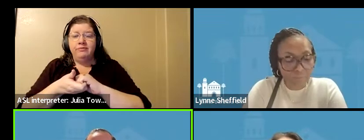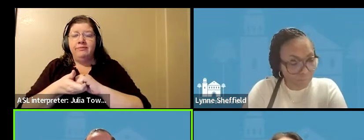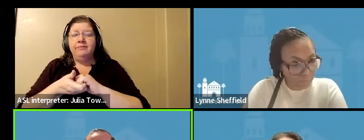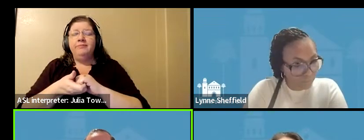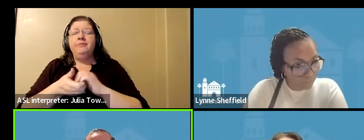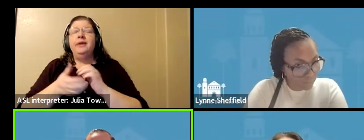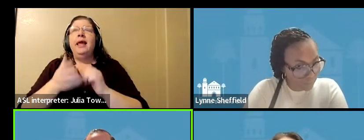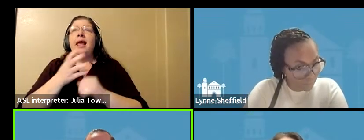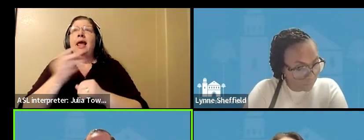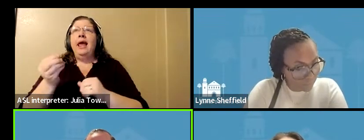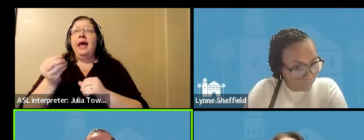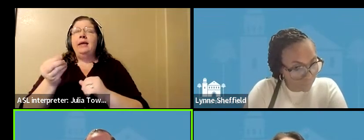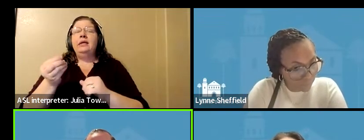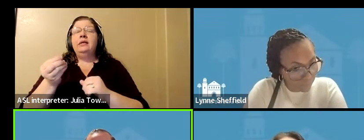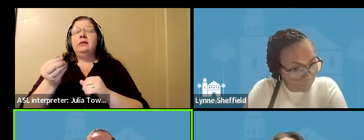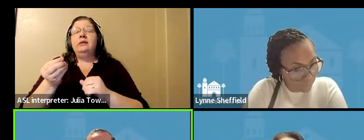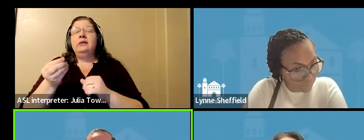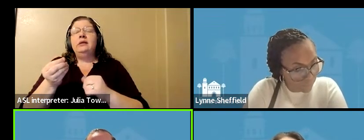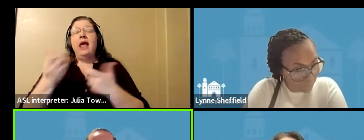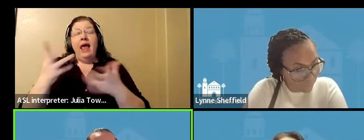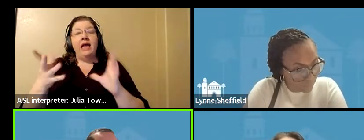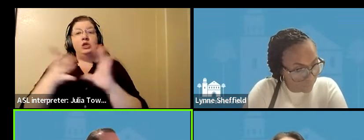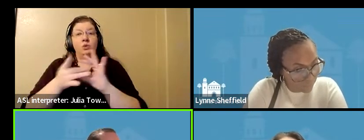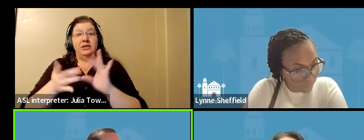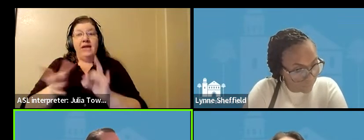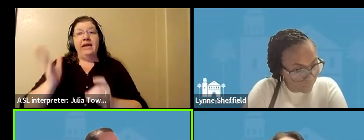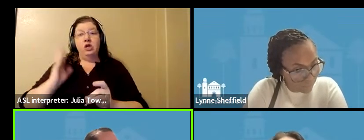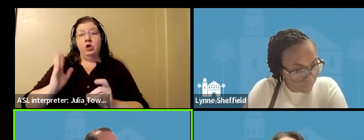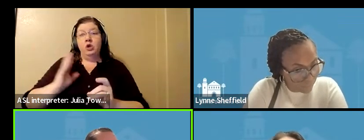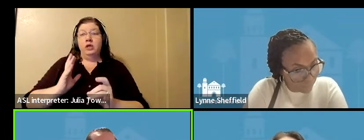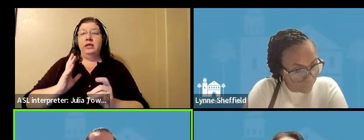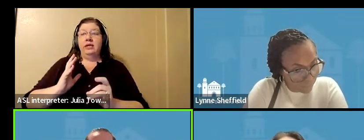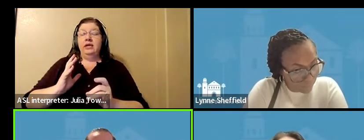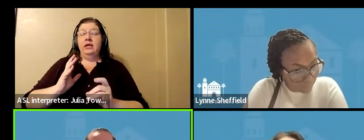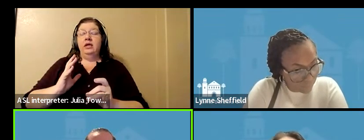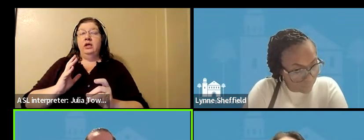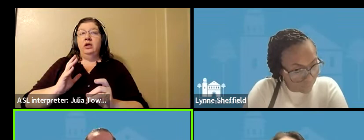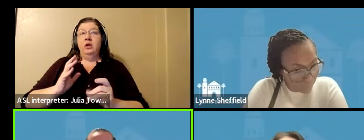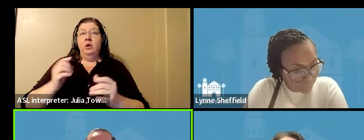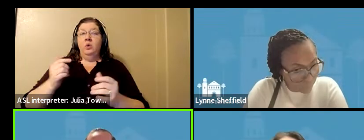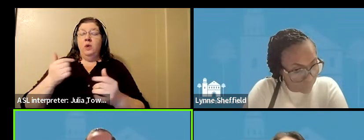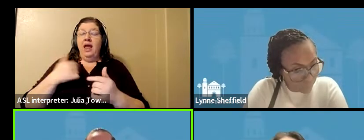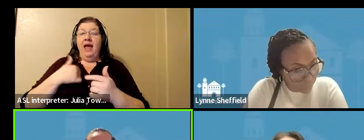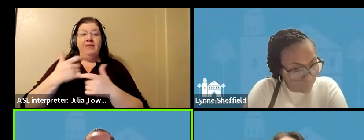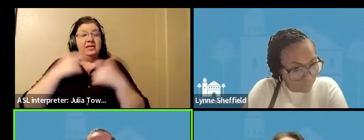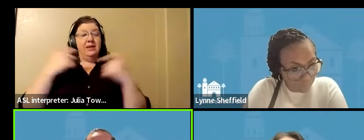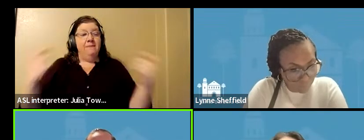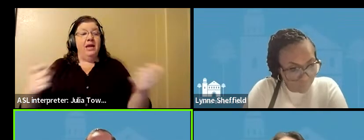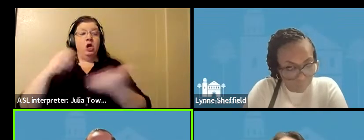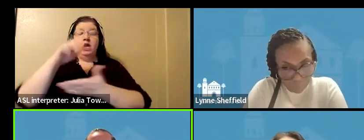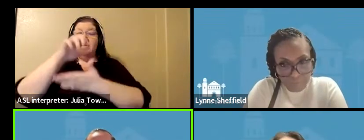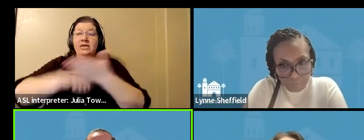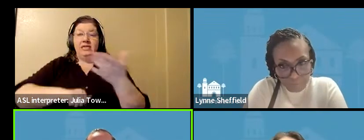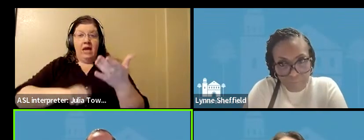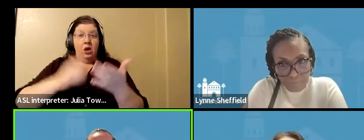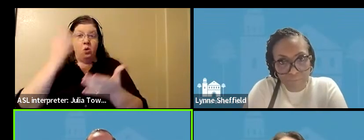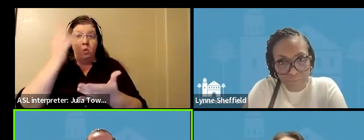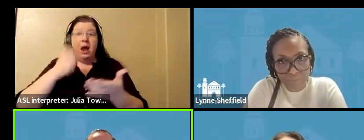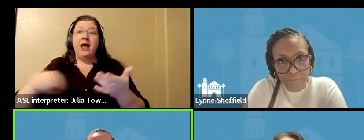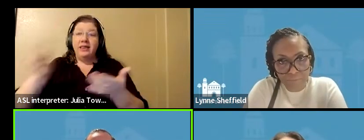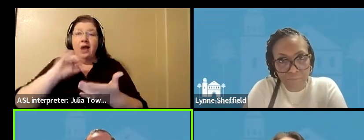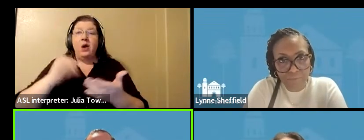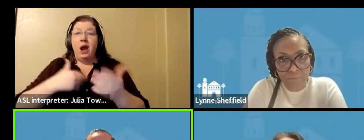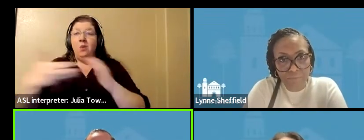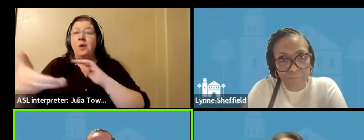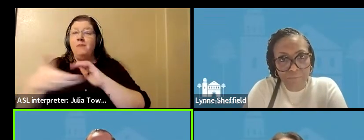as was stated earlier, we got this even bigger discount because they are a partner. The previous